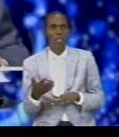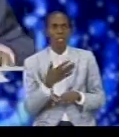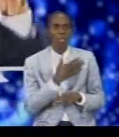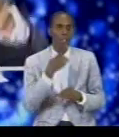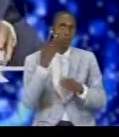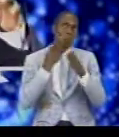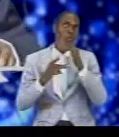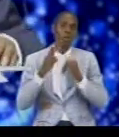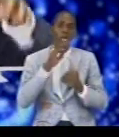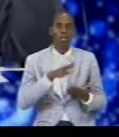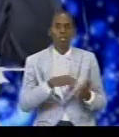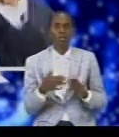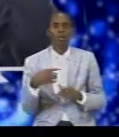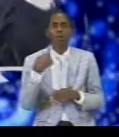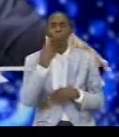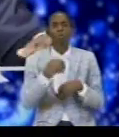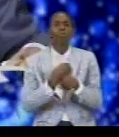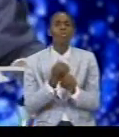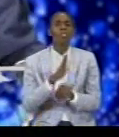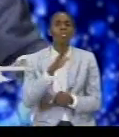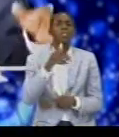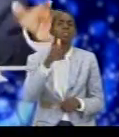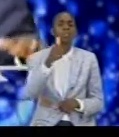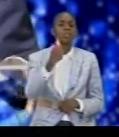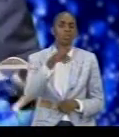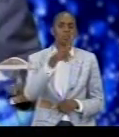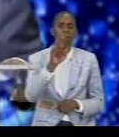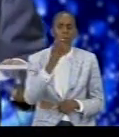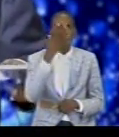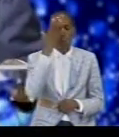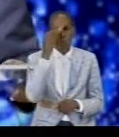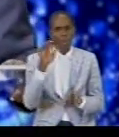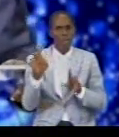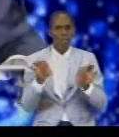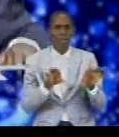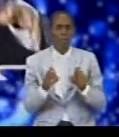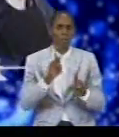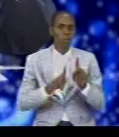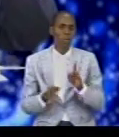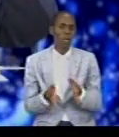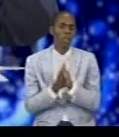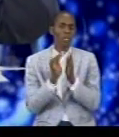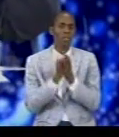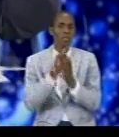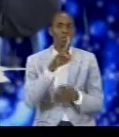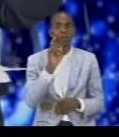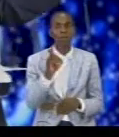Who makest thou thyself? Why do they say that? Because